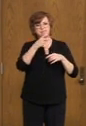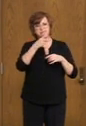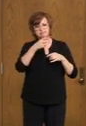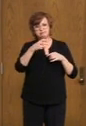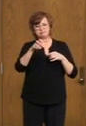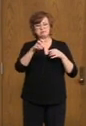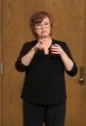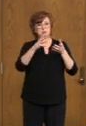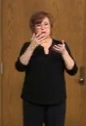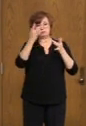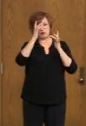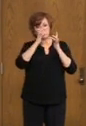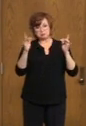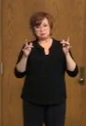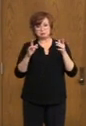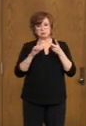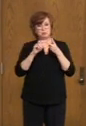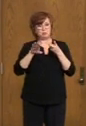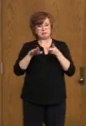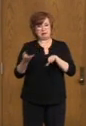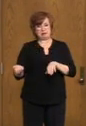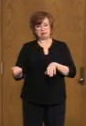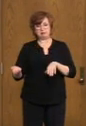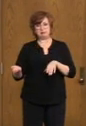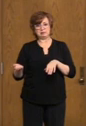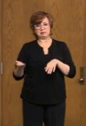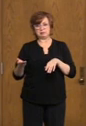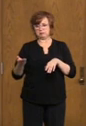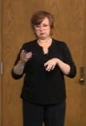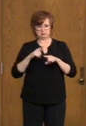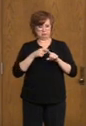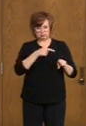to the event where everyone was going to pay their respects.